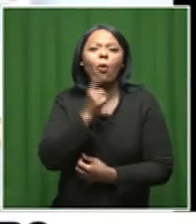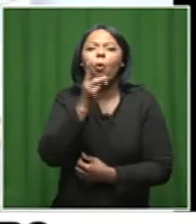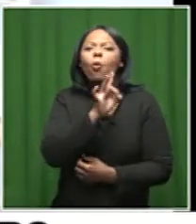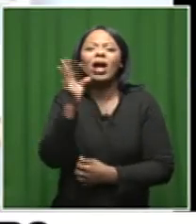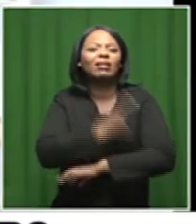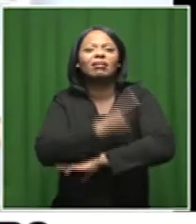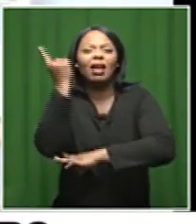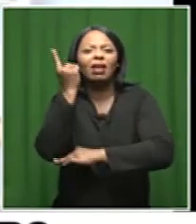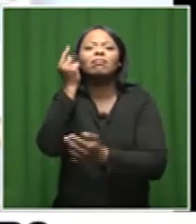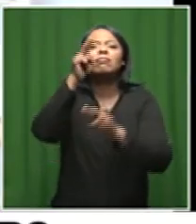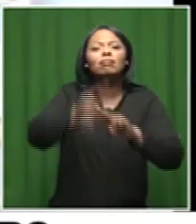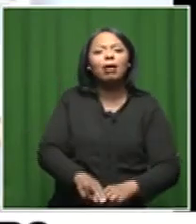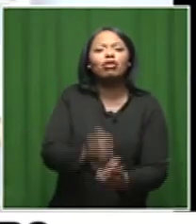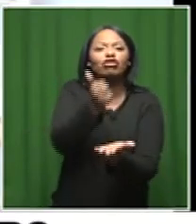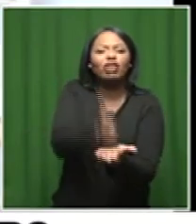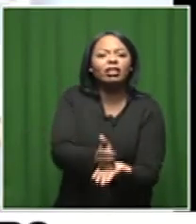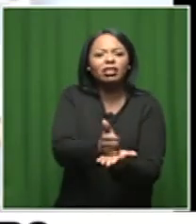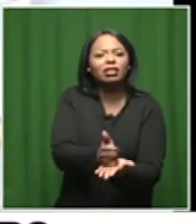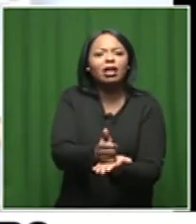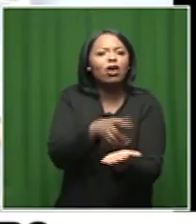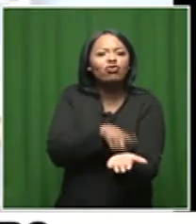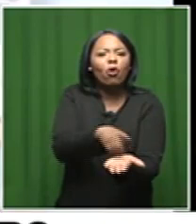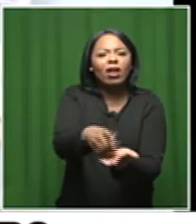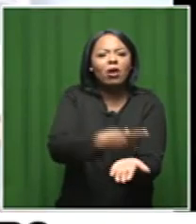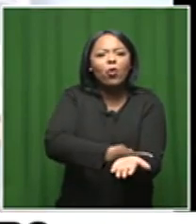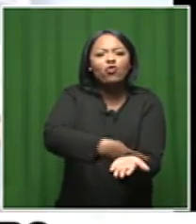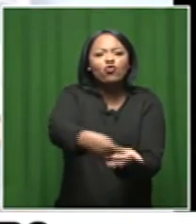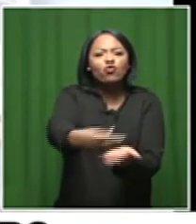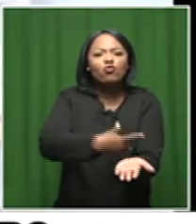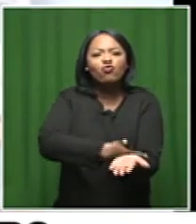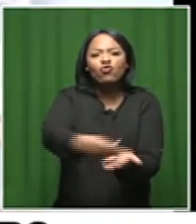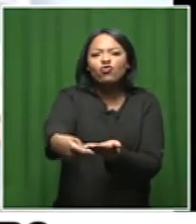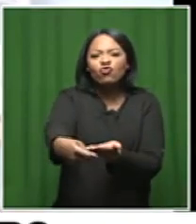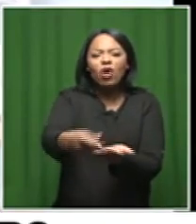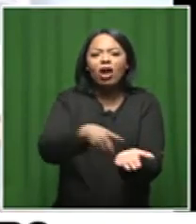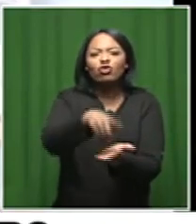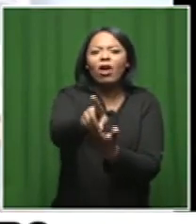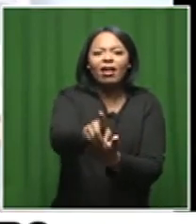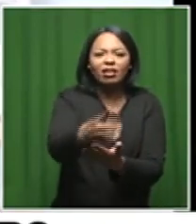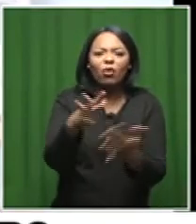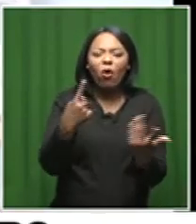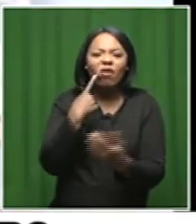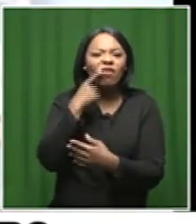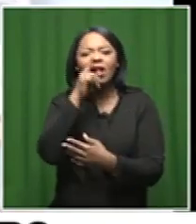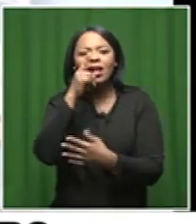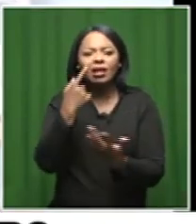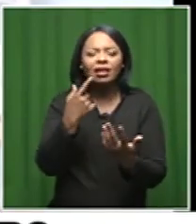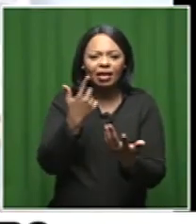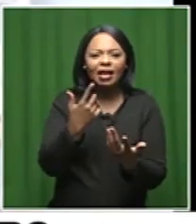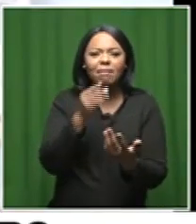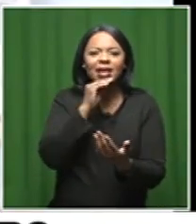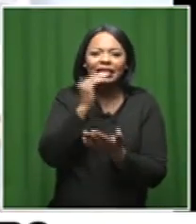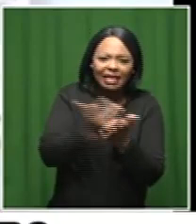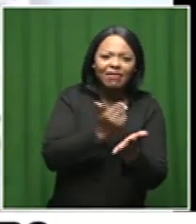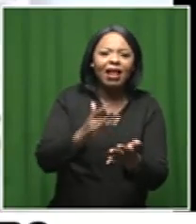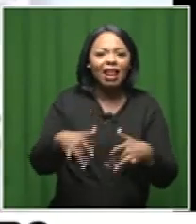and donate. And then it's simple. It takes about 6 to 8, if I'm not mistaken. and you're actually saving a life. And try,